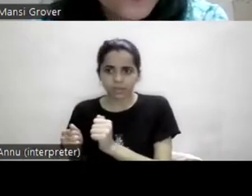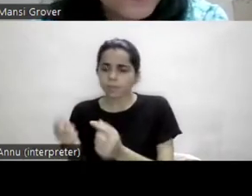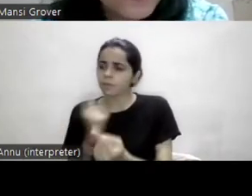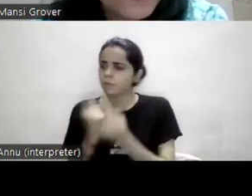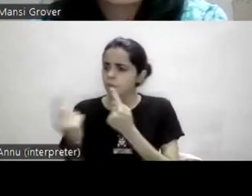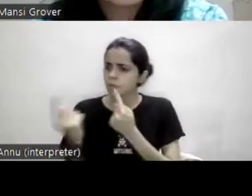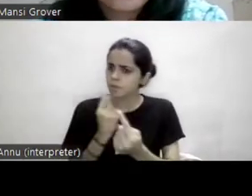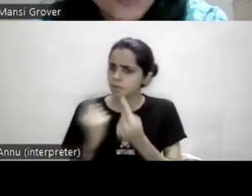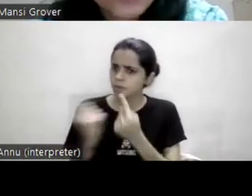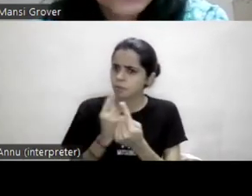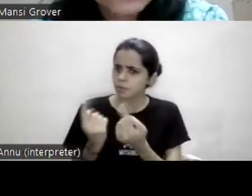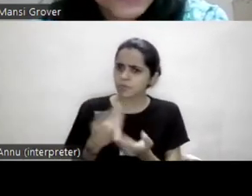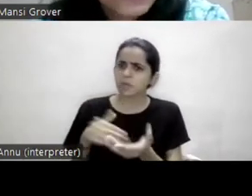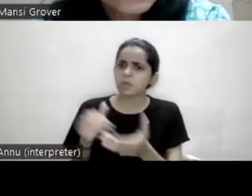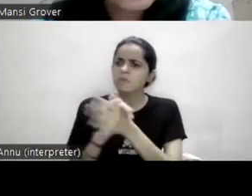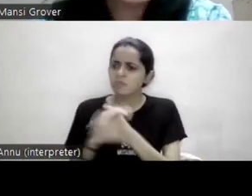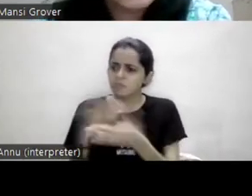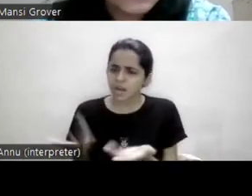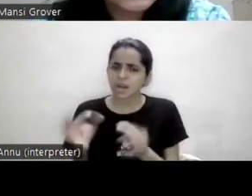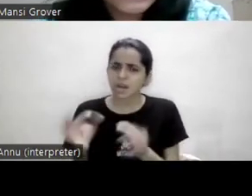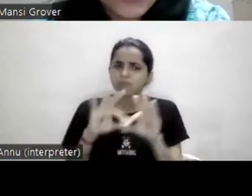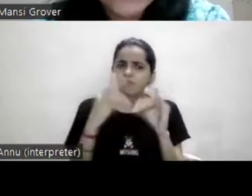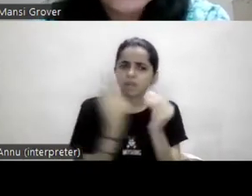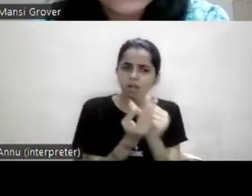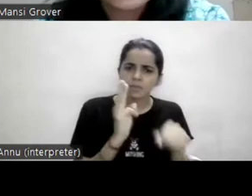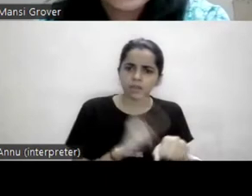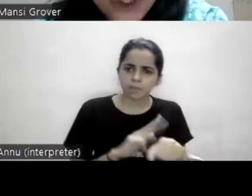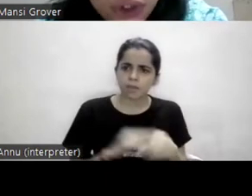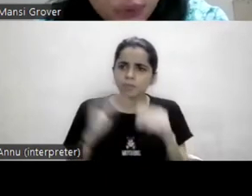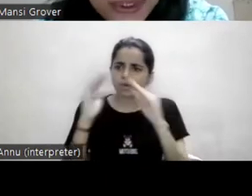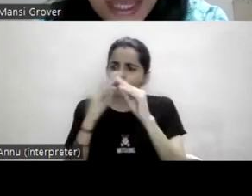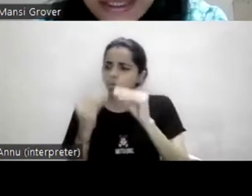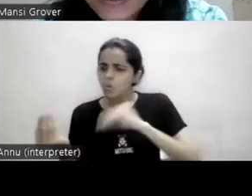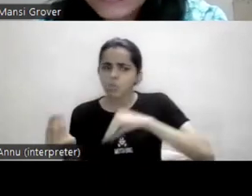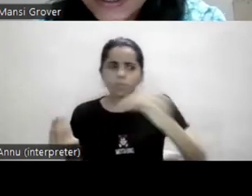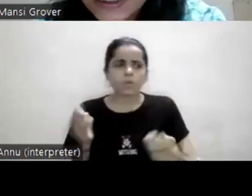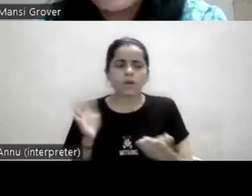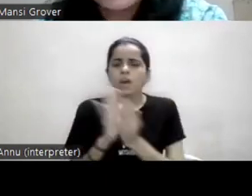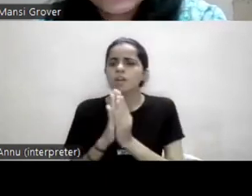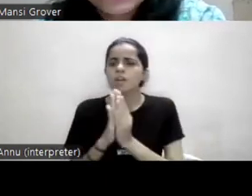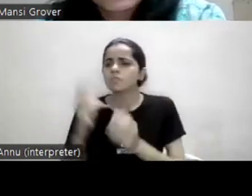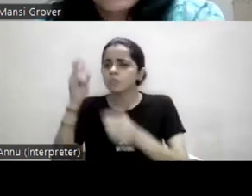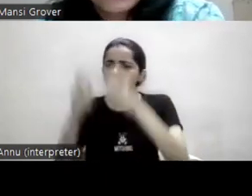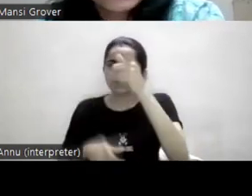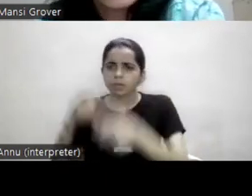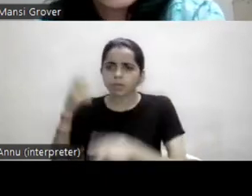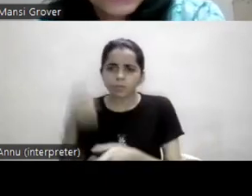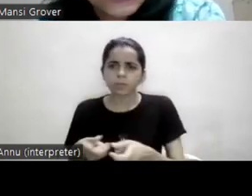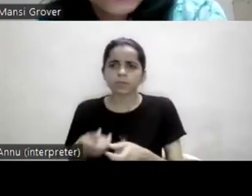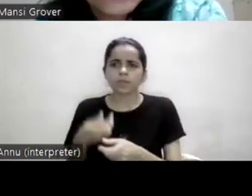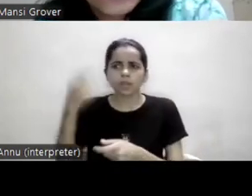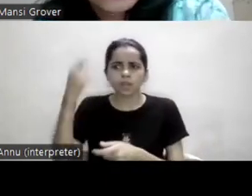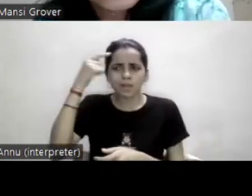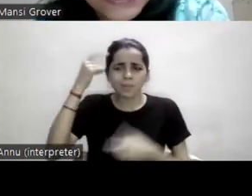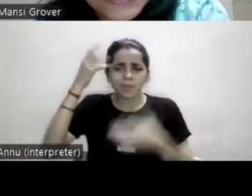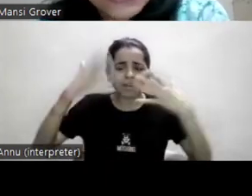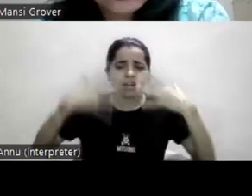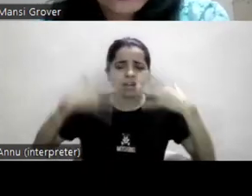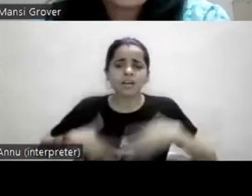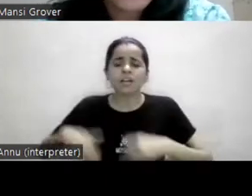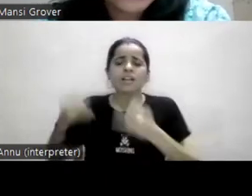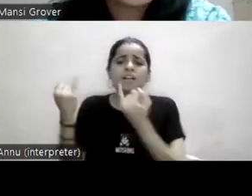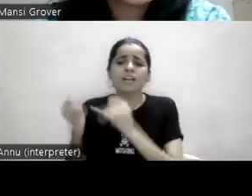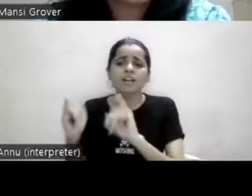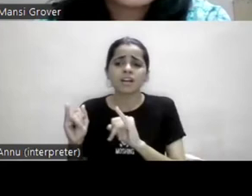know, we might not notice that they are dealing with certain issues, that they are dealing with certain mental health issues. So let us